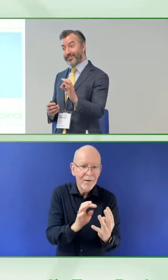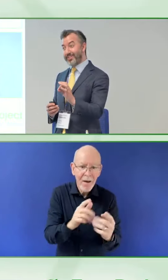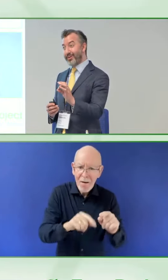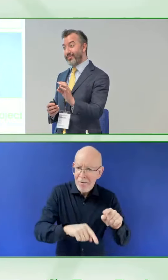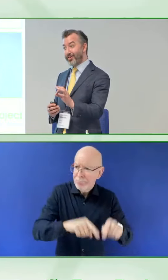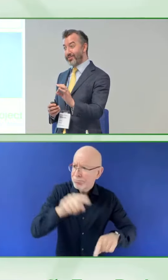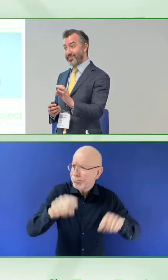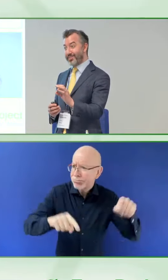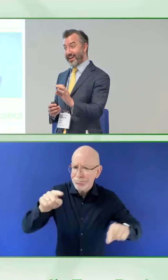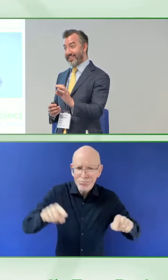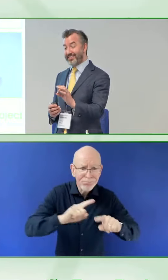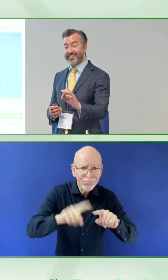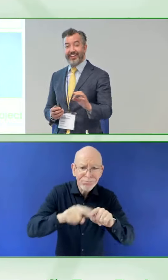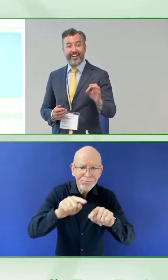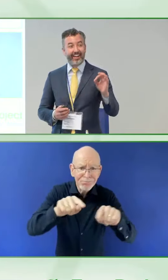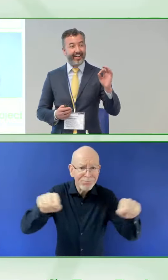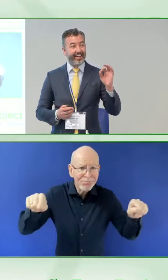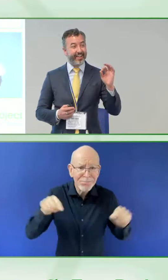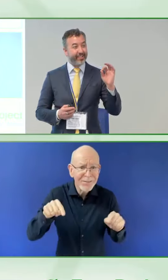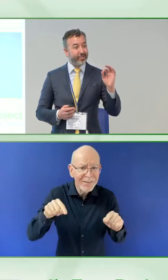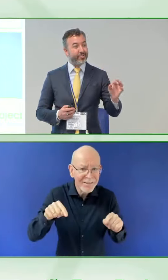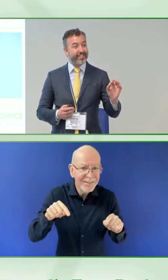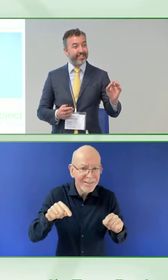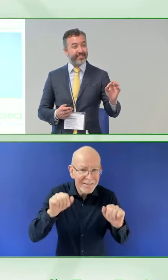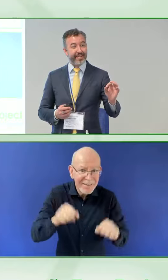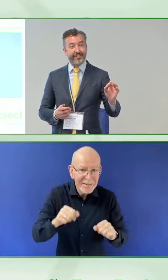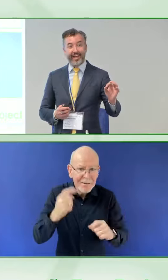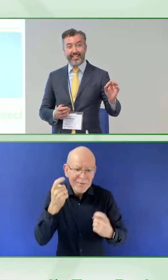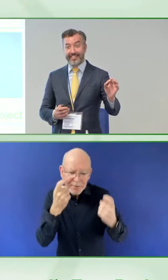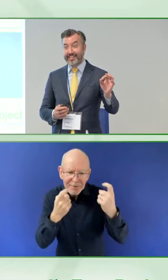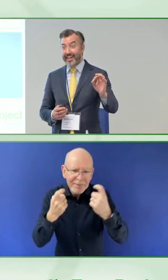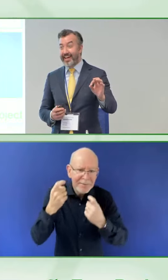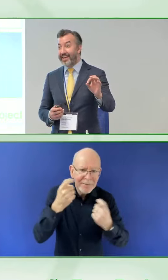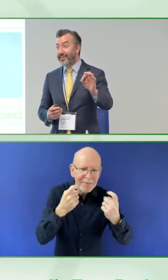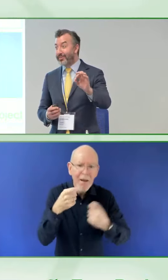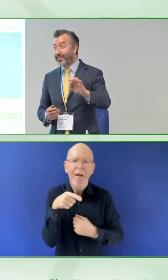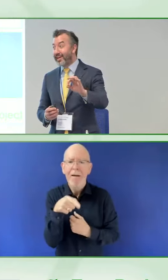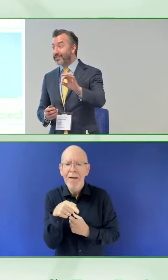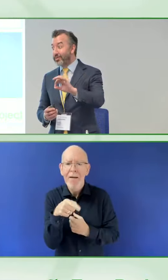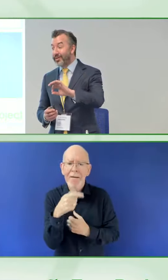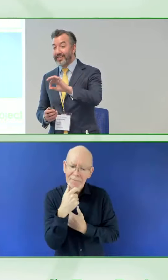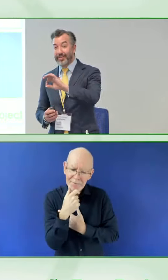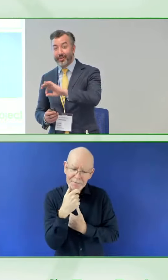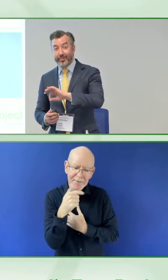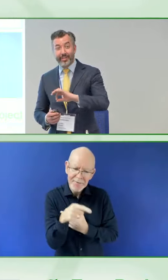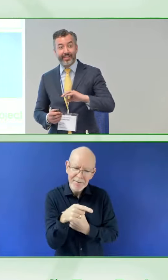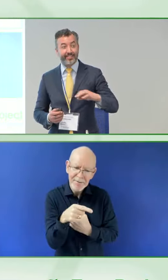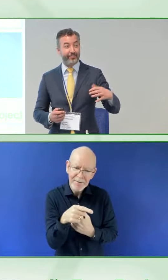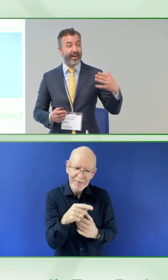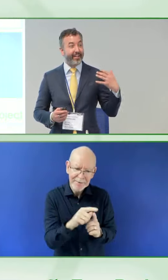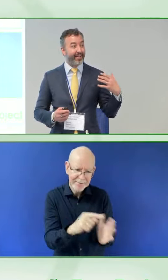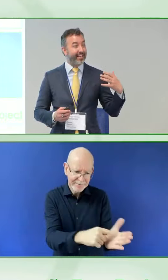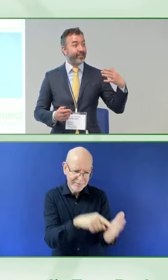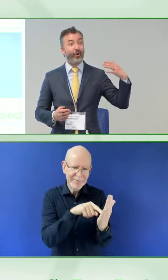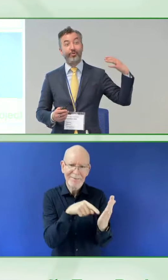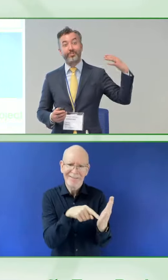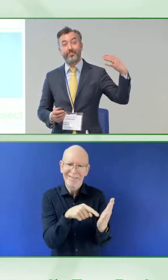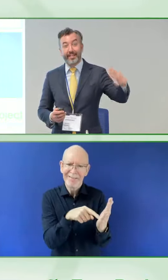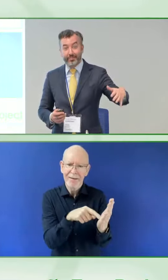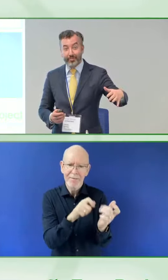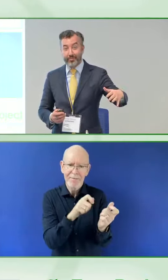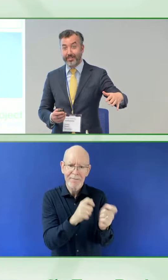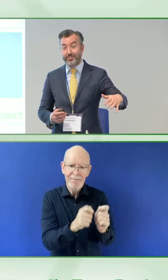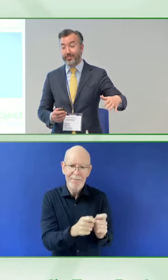very small scale version of that. Usually these events last a day, 3 days, a week, 3 weeks. Mine last a